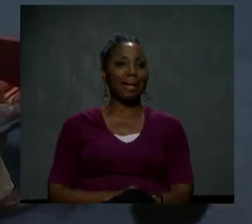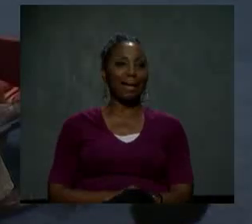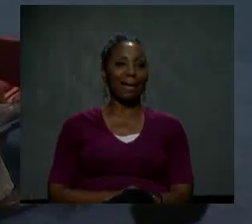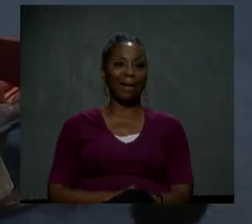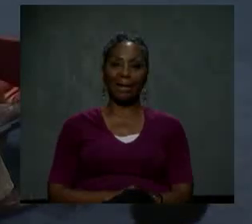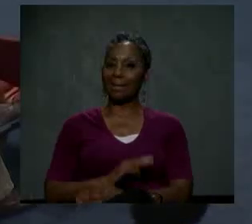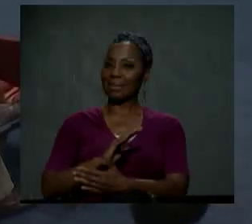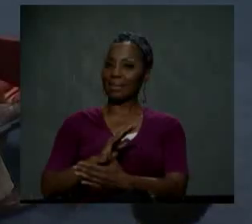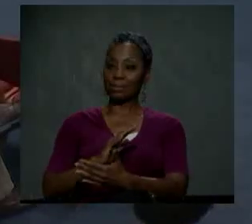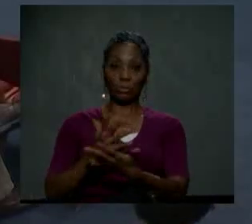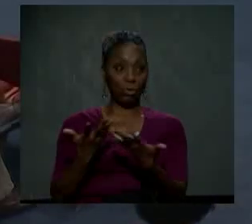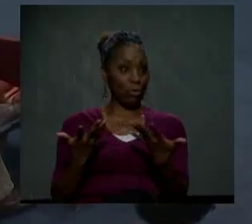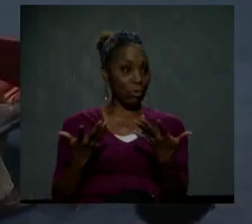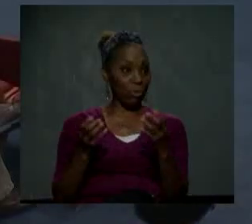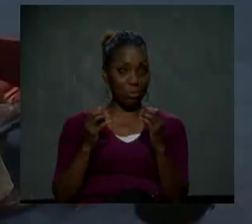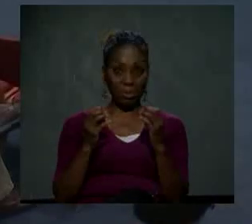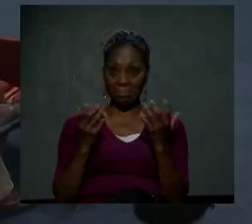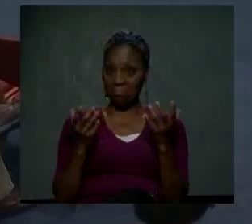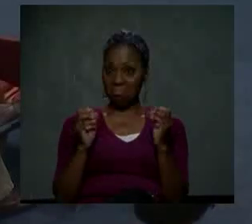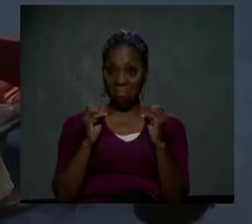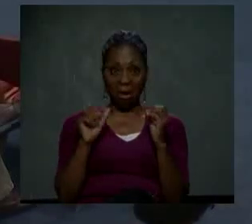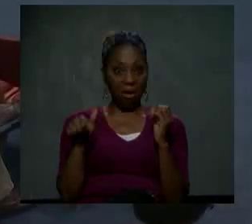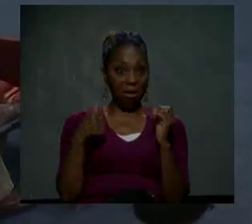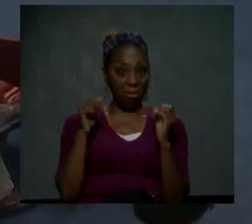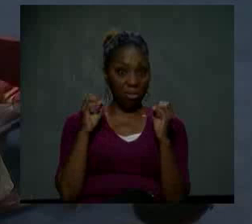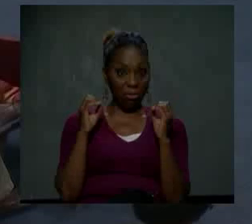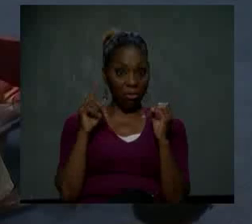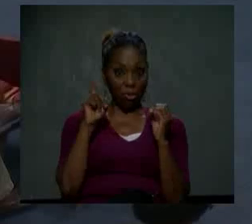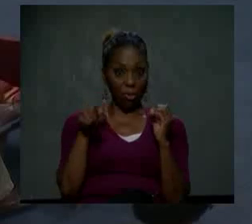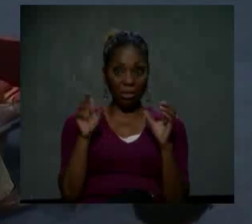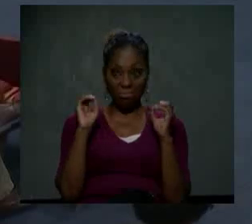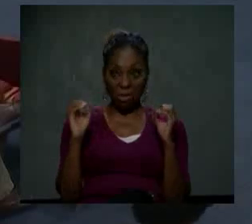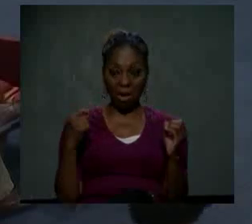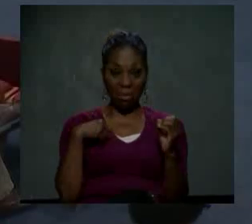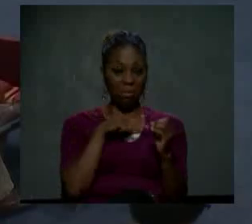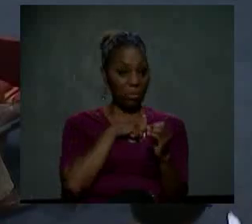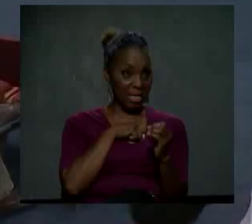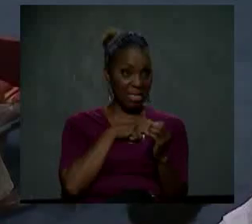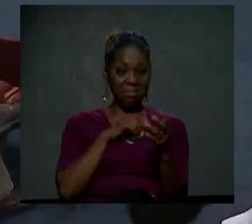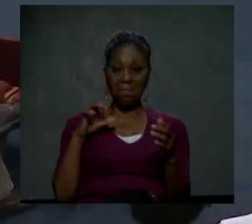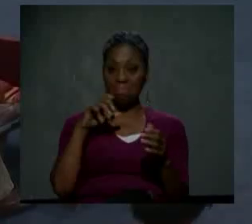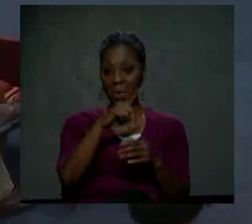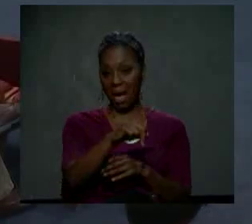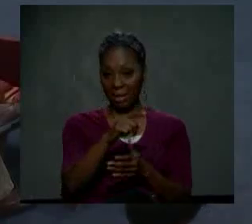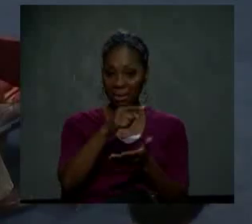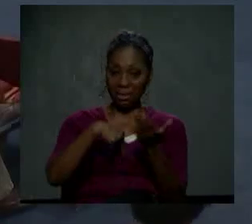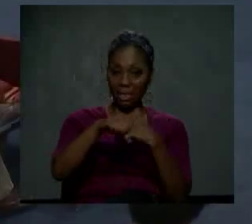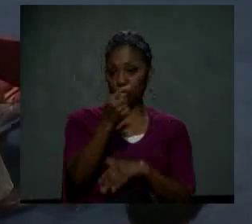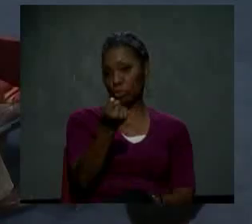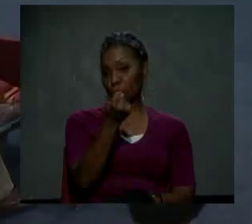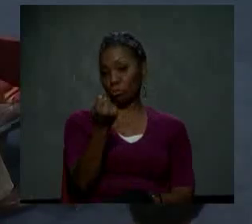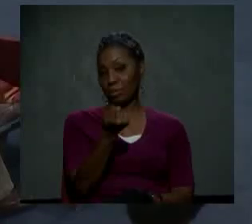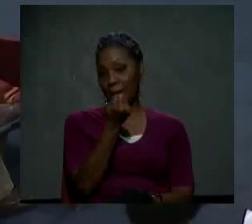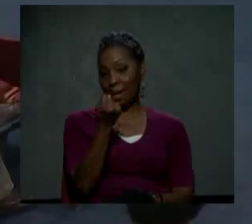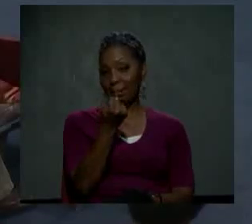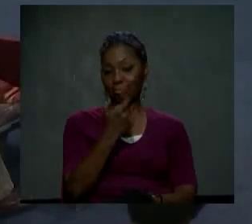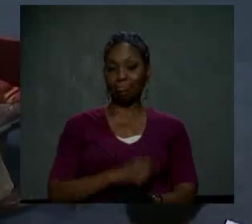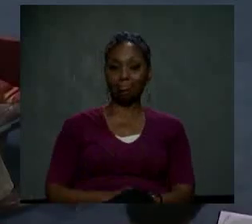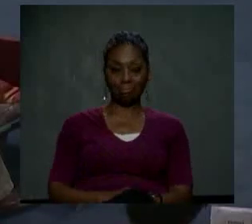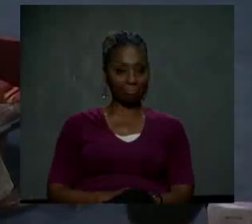Seeing no other questions, we will depart and be back on next Tuesday